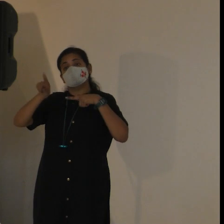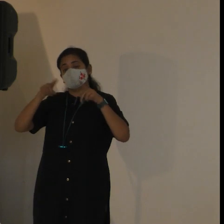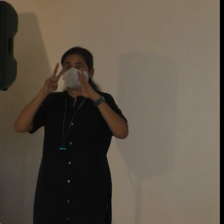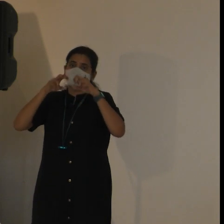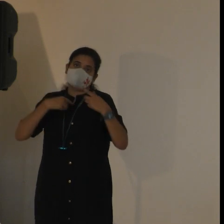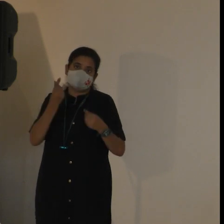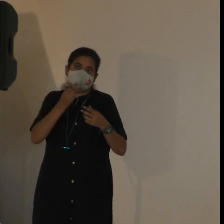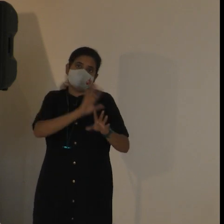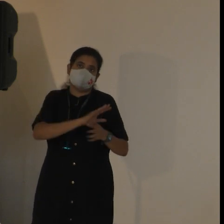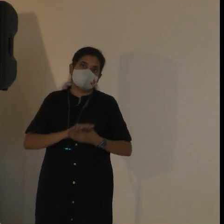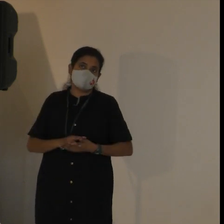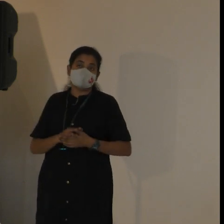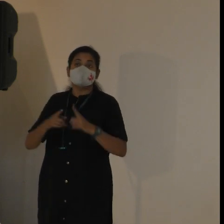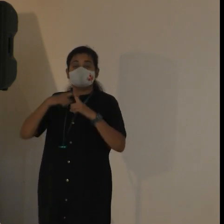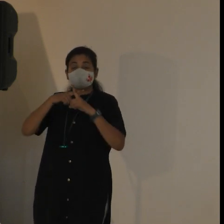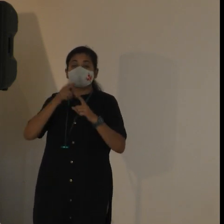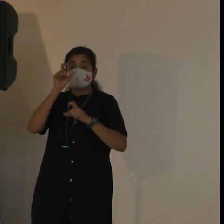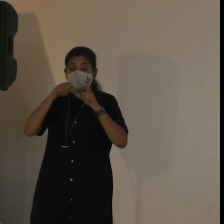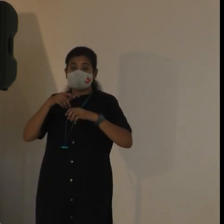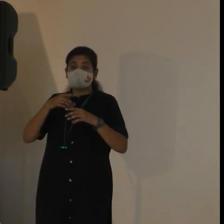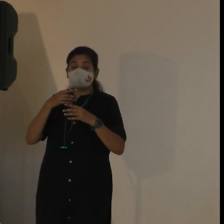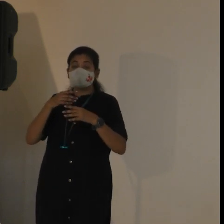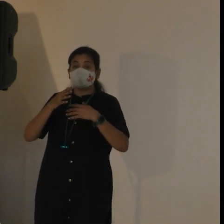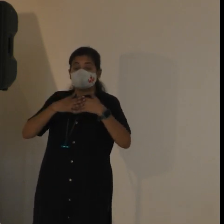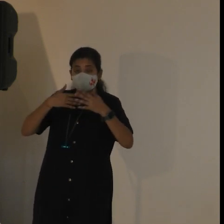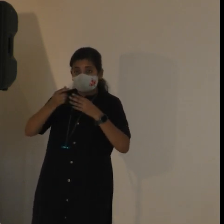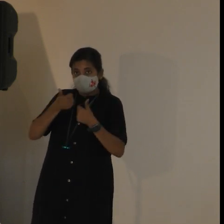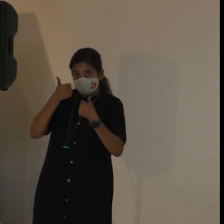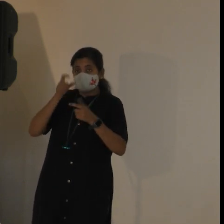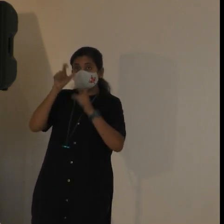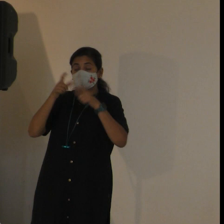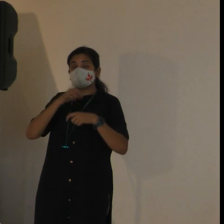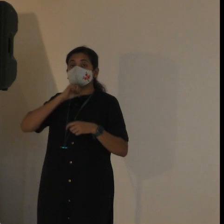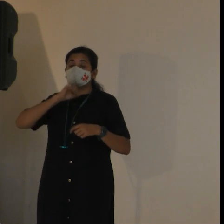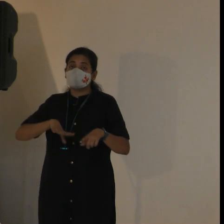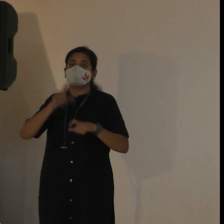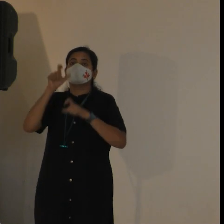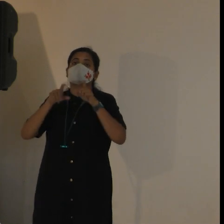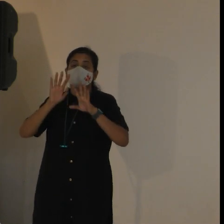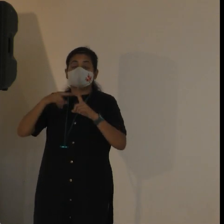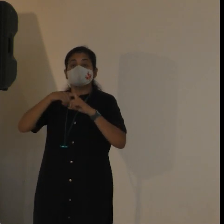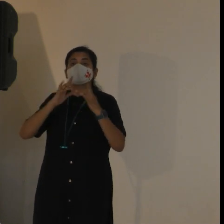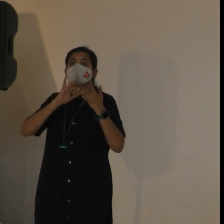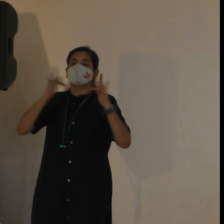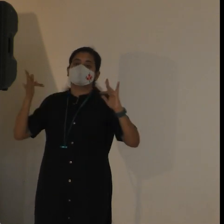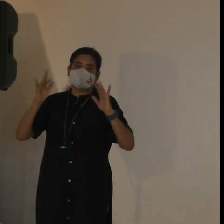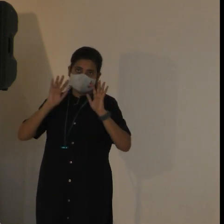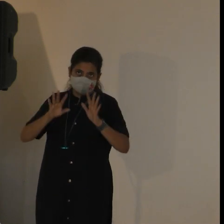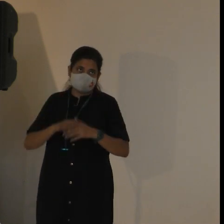research. Artistic caricatures to engage with younger audiences, as well as a website to host